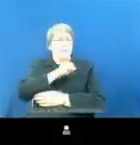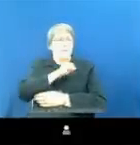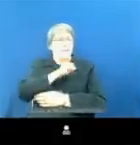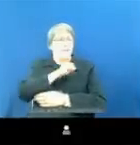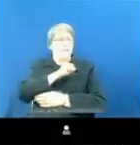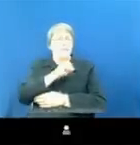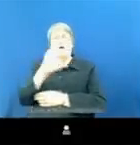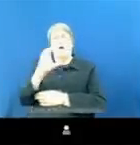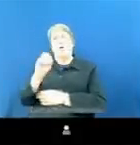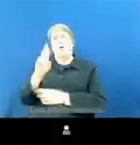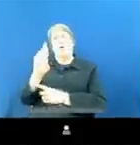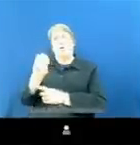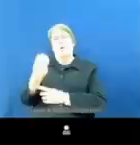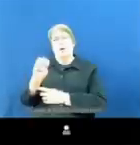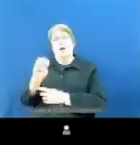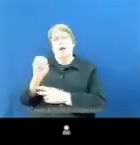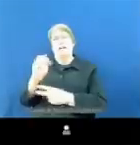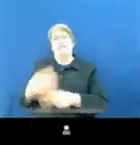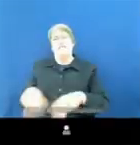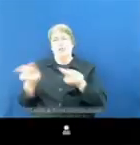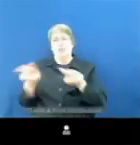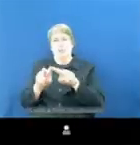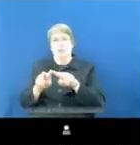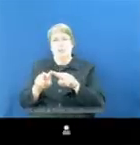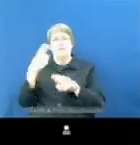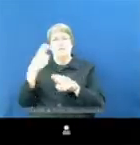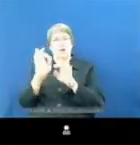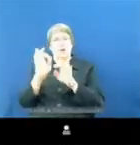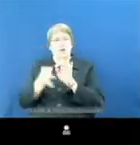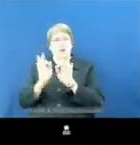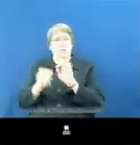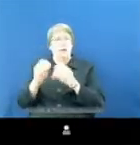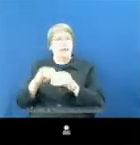with interpreting in the legal domain as a specialty.